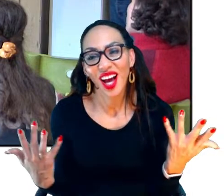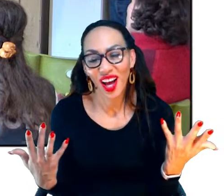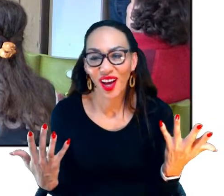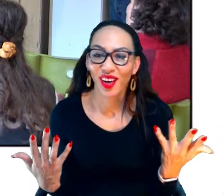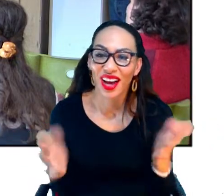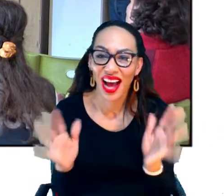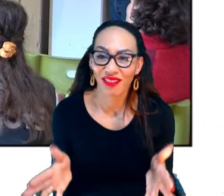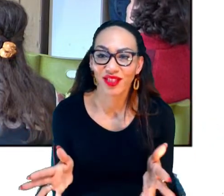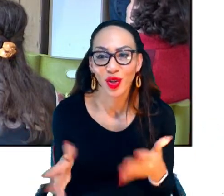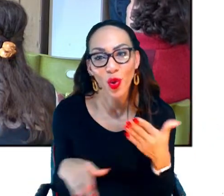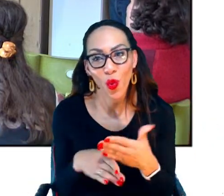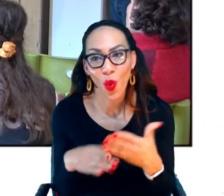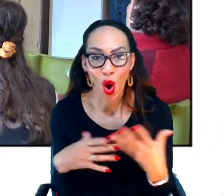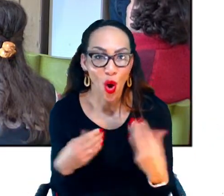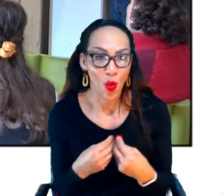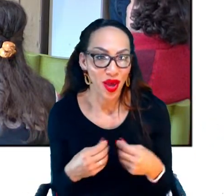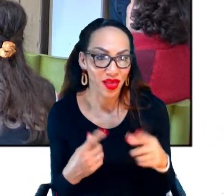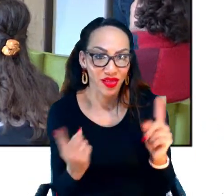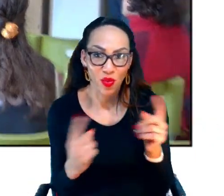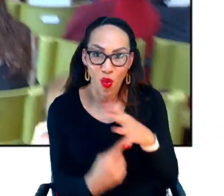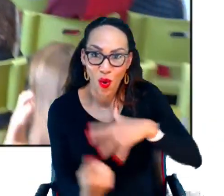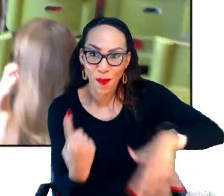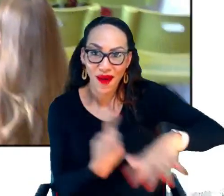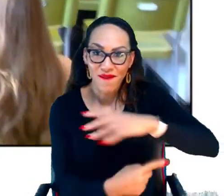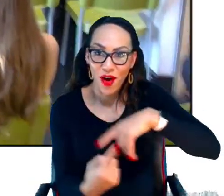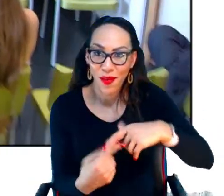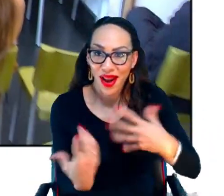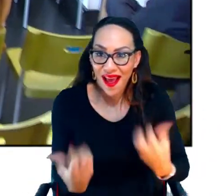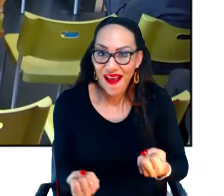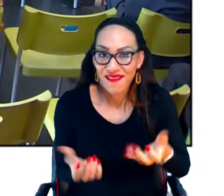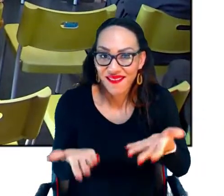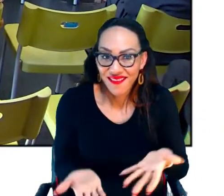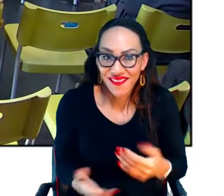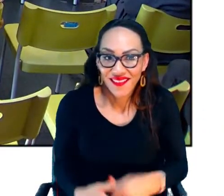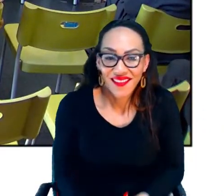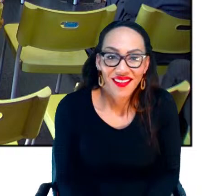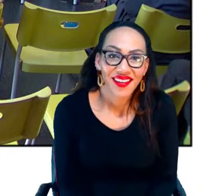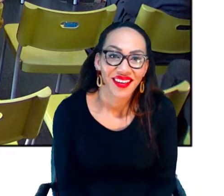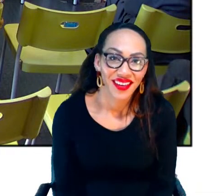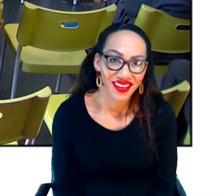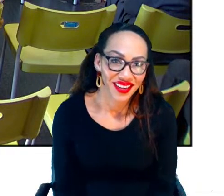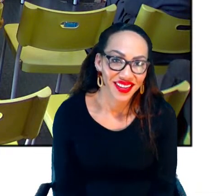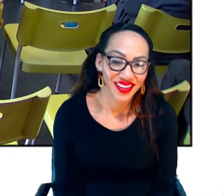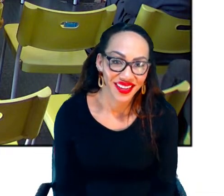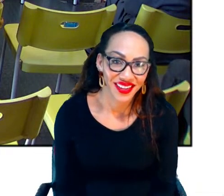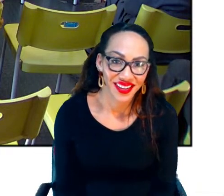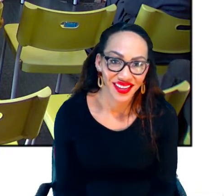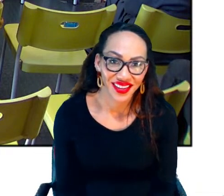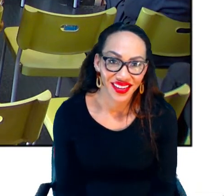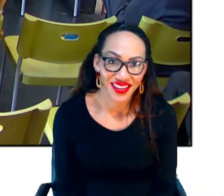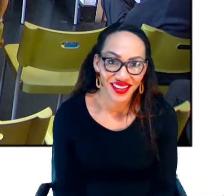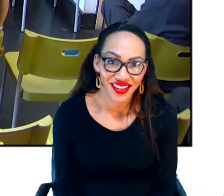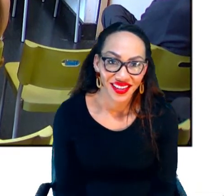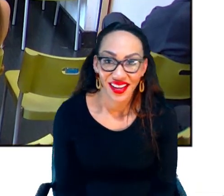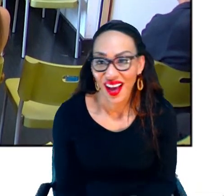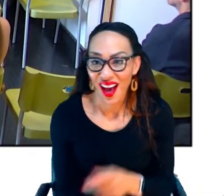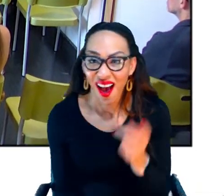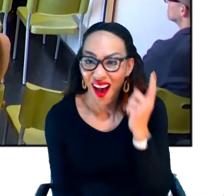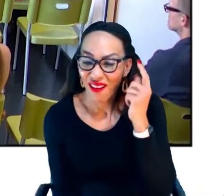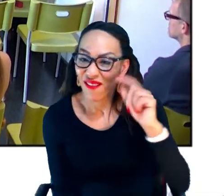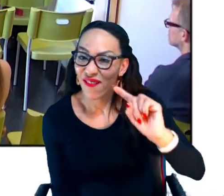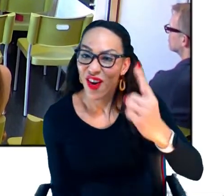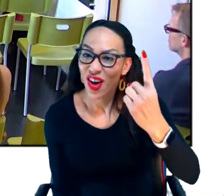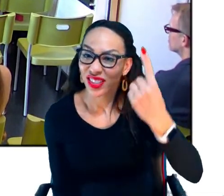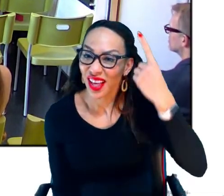mean, the thing we'll start doing now is kind of like just inking up bits of the materials and that, and then using those as tools to